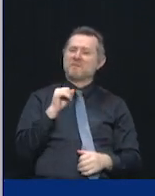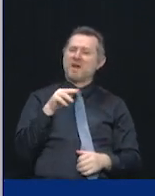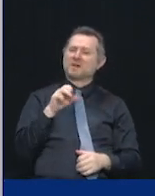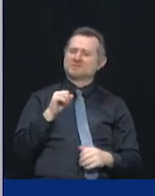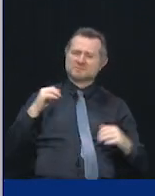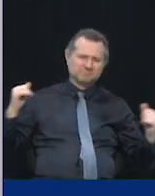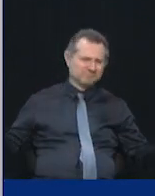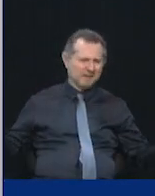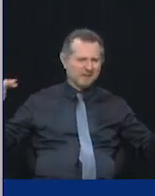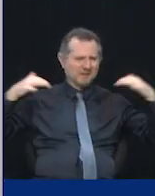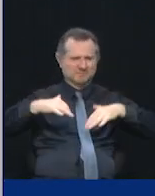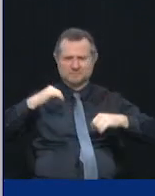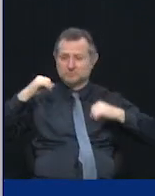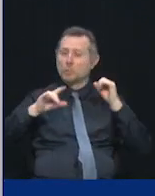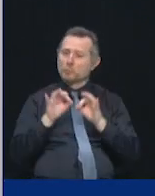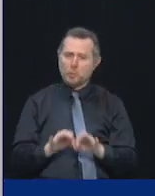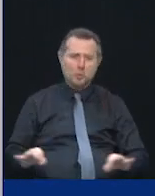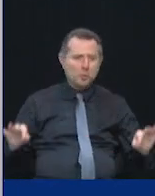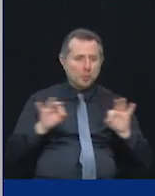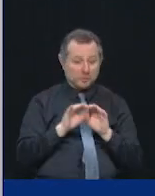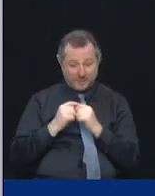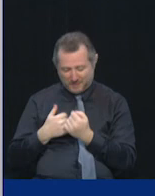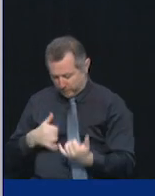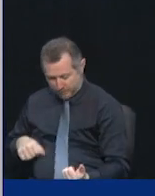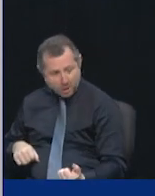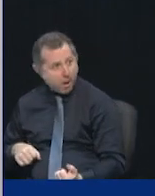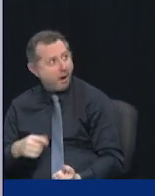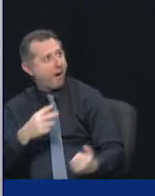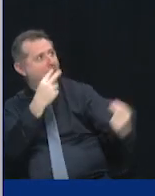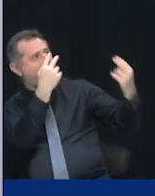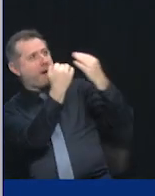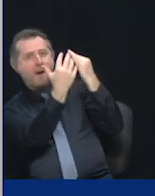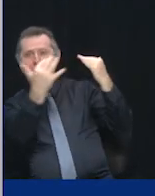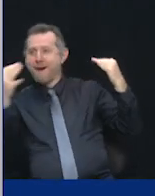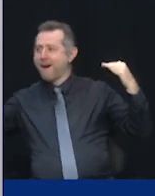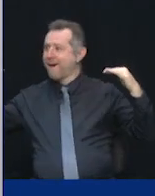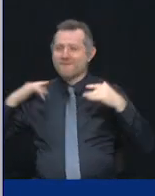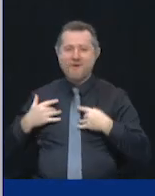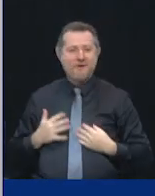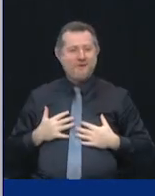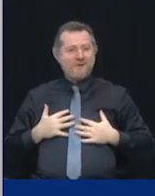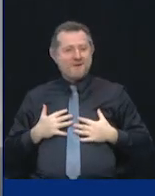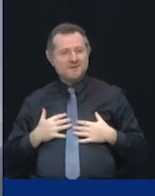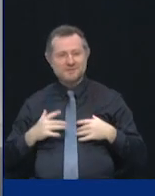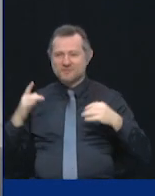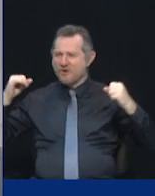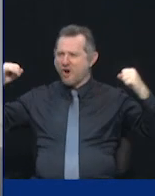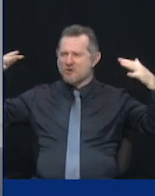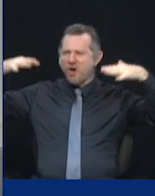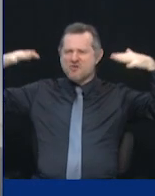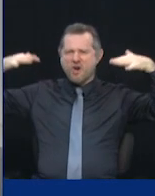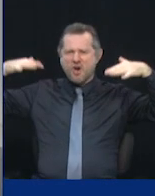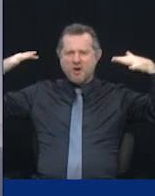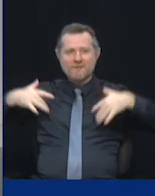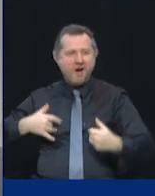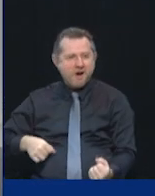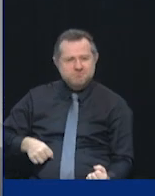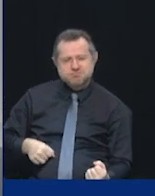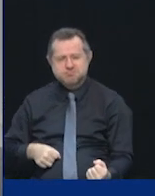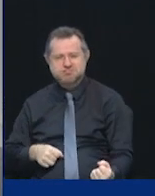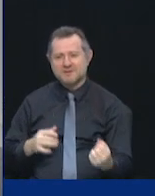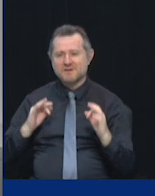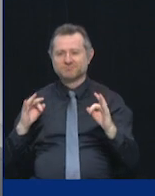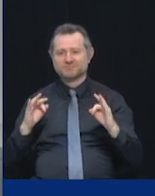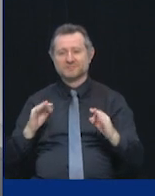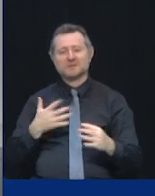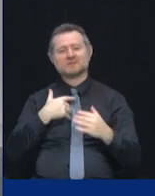player. They are now going, thanks to you, to rock the barn one more time at Fort Never Lose. We are also grateful